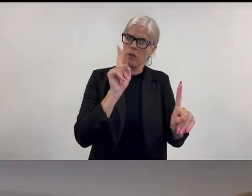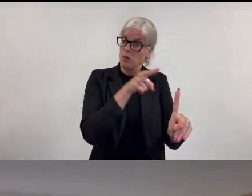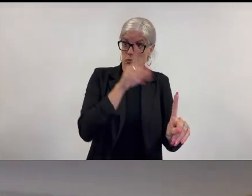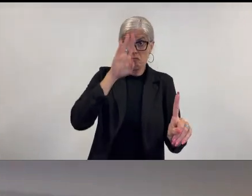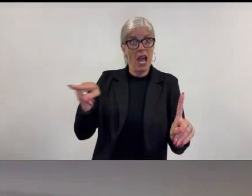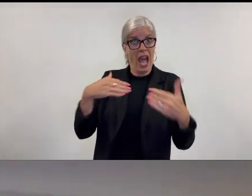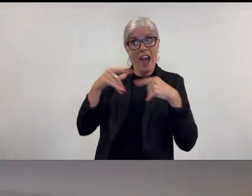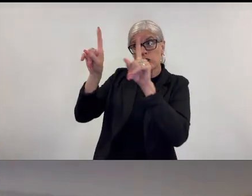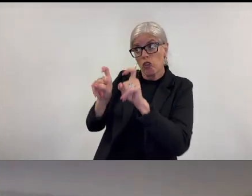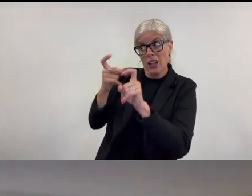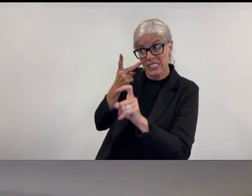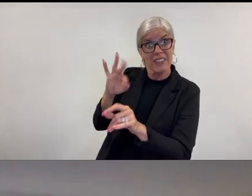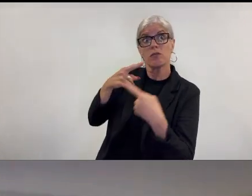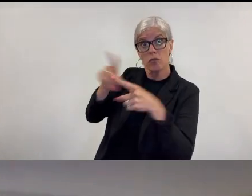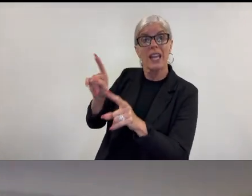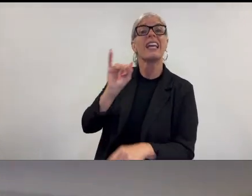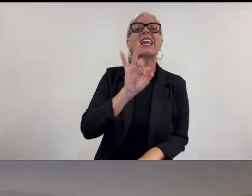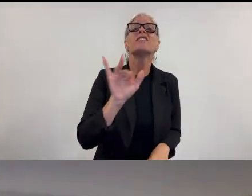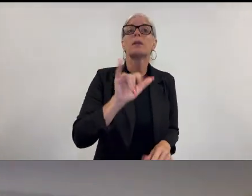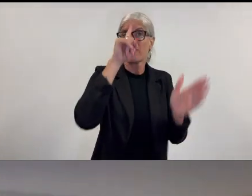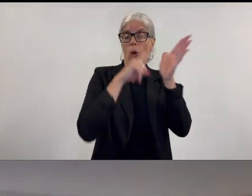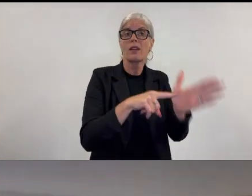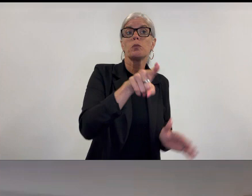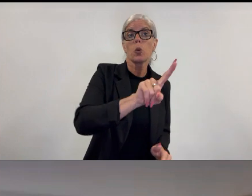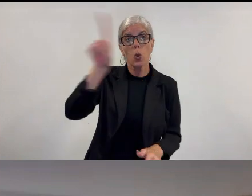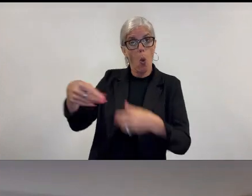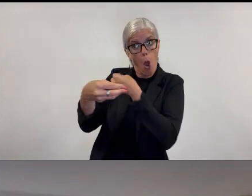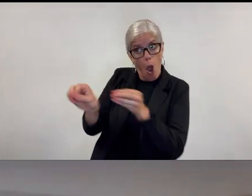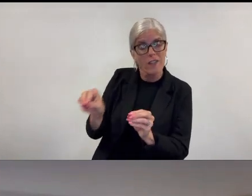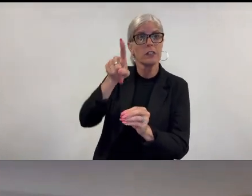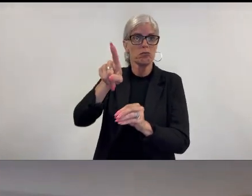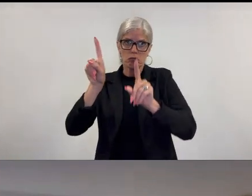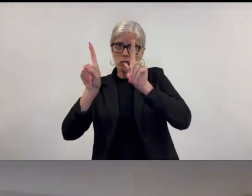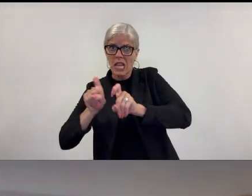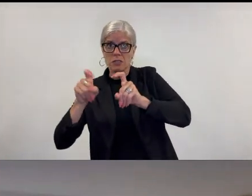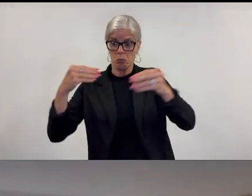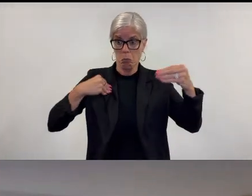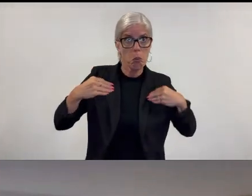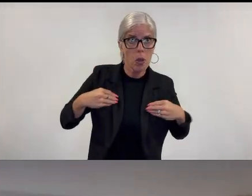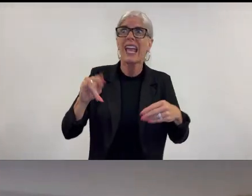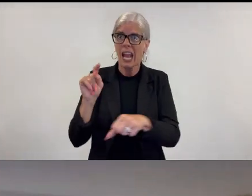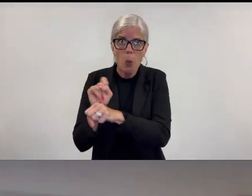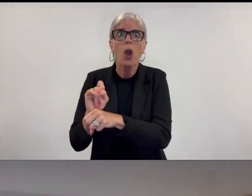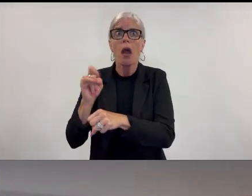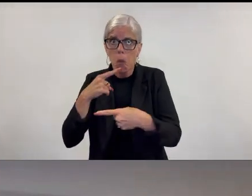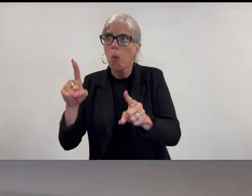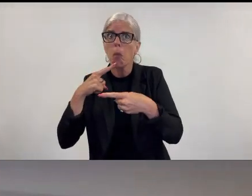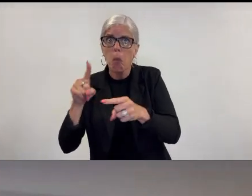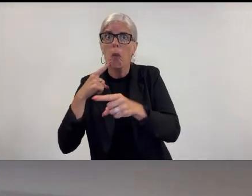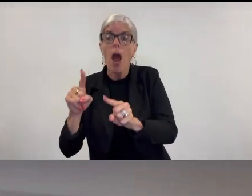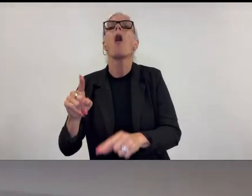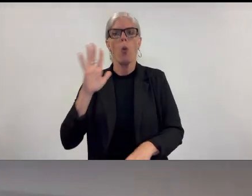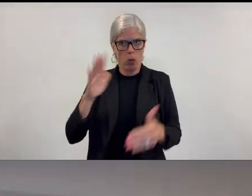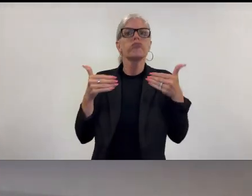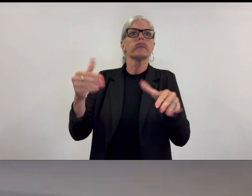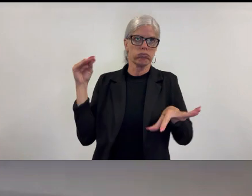a trial. So before it gets implanted, there is a trial into the office. And if it works, it gets implanted.